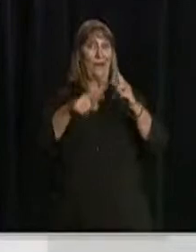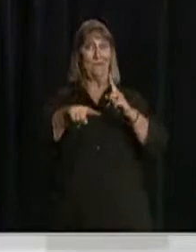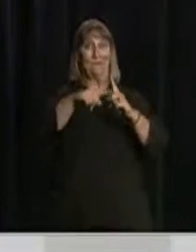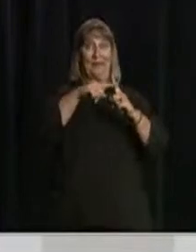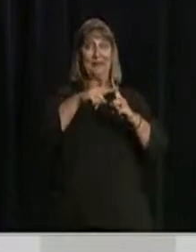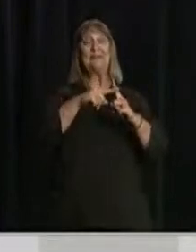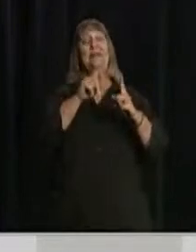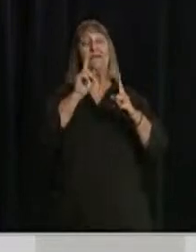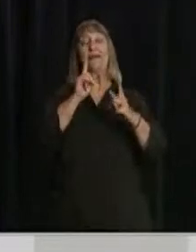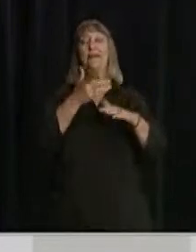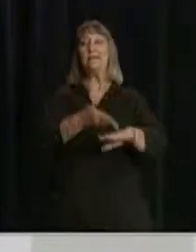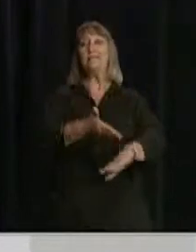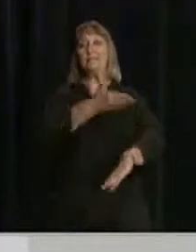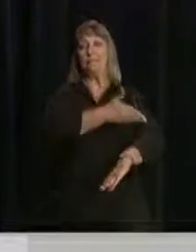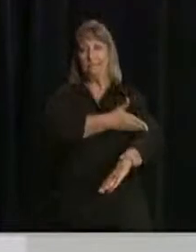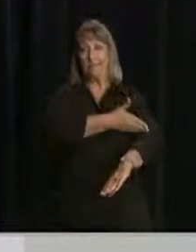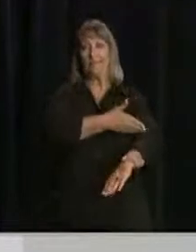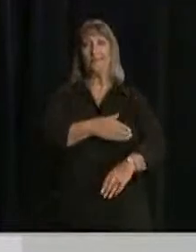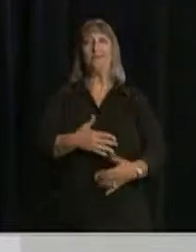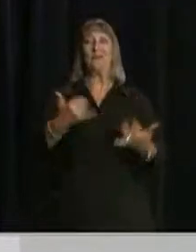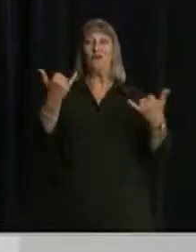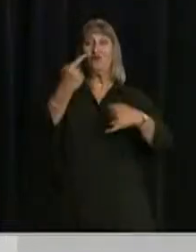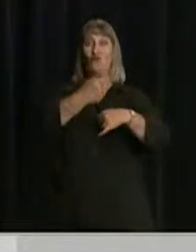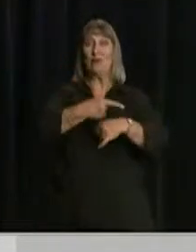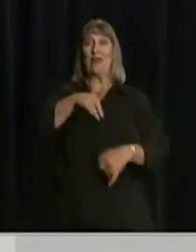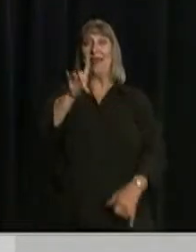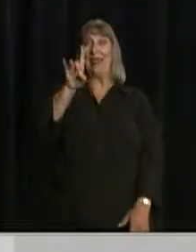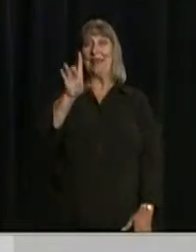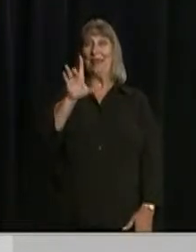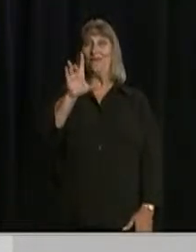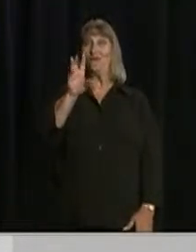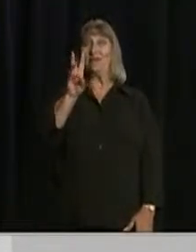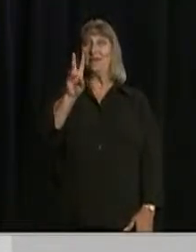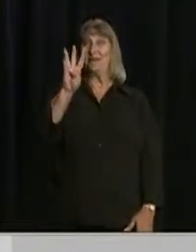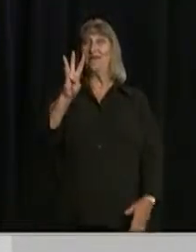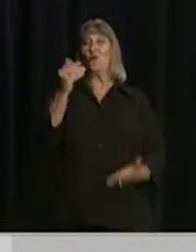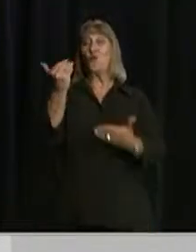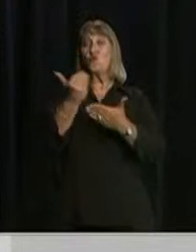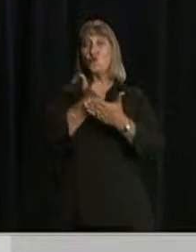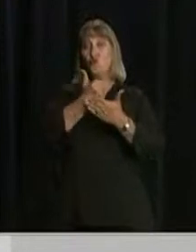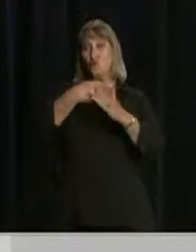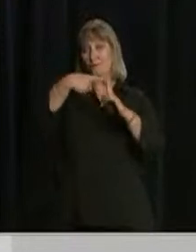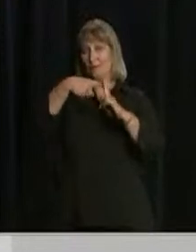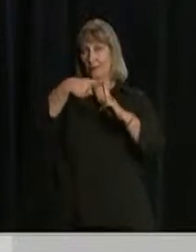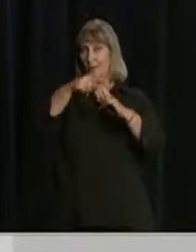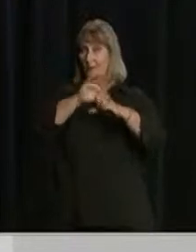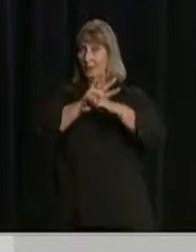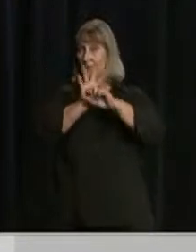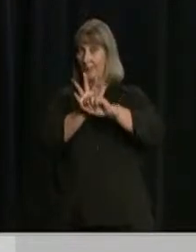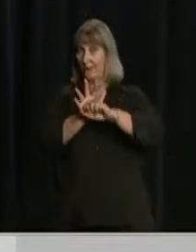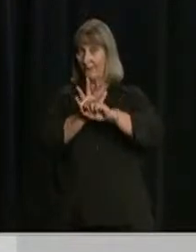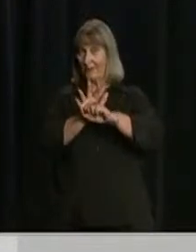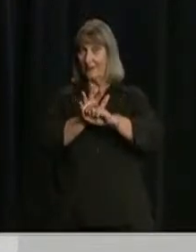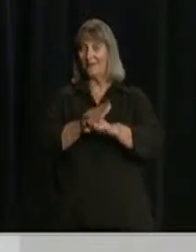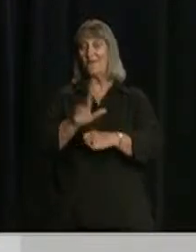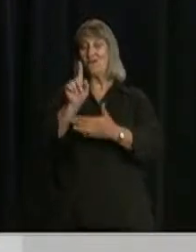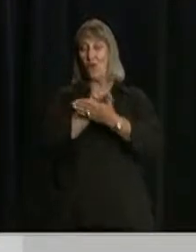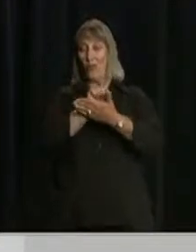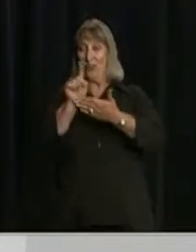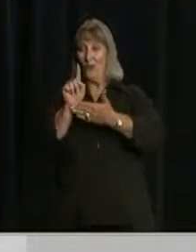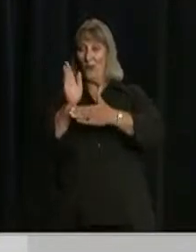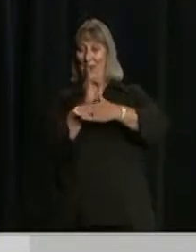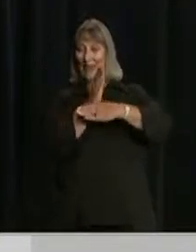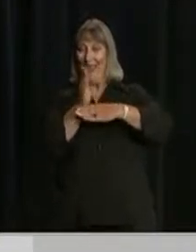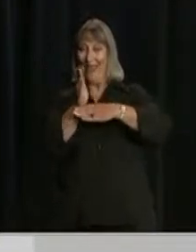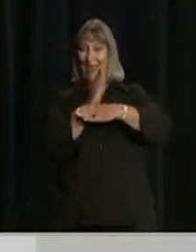our cases for today. We are reporting 864 new cases of COVID-19. So our 7-day moving average is